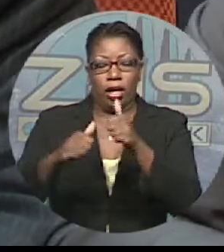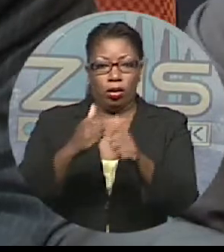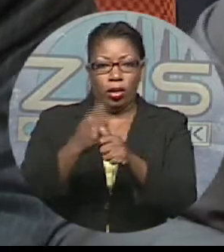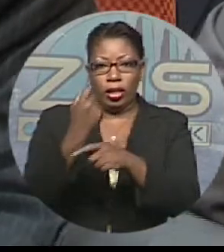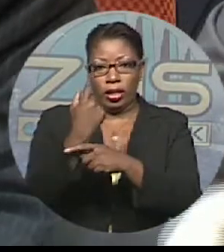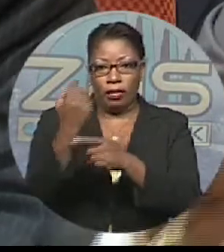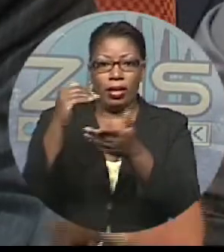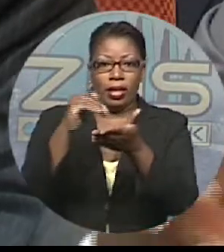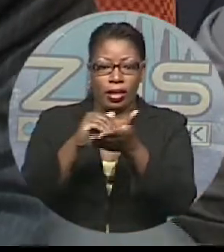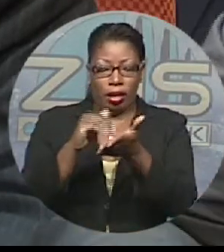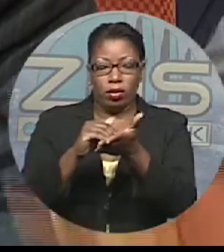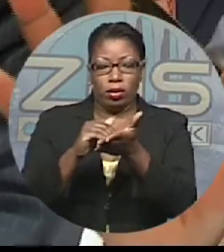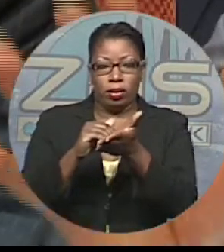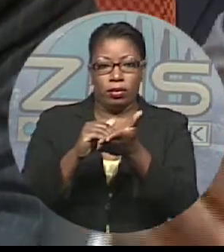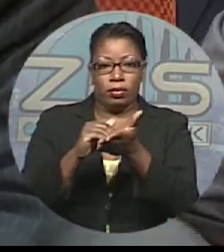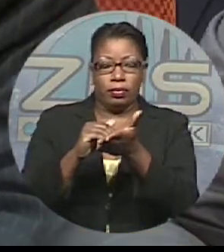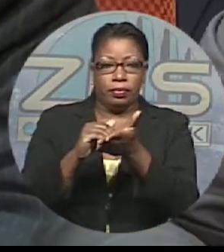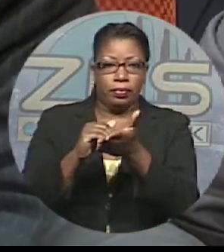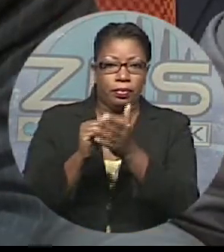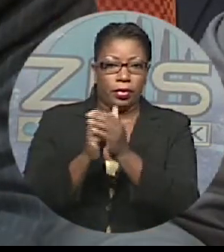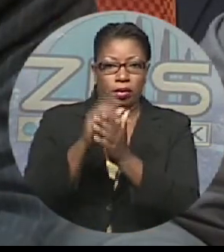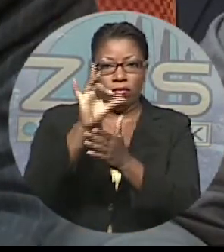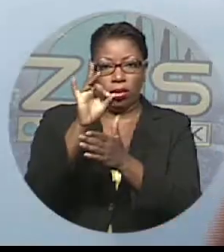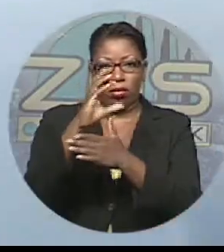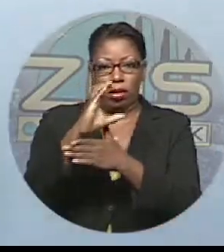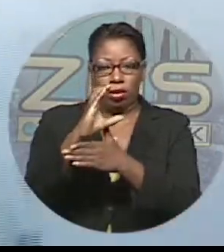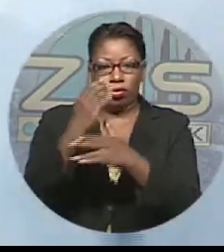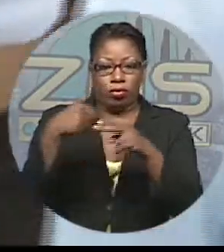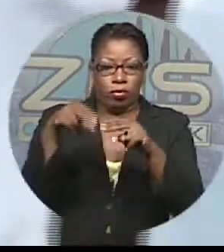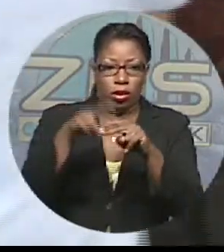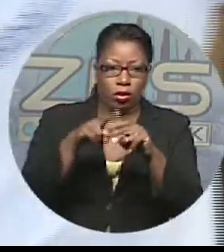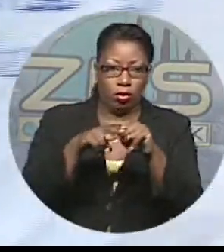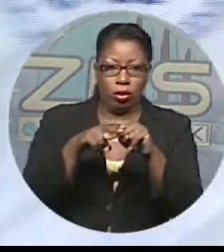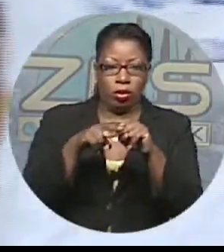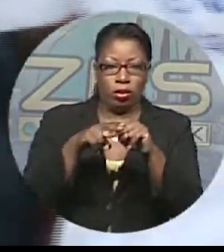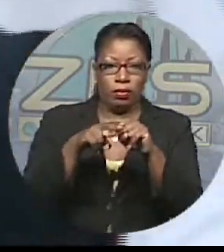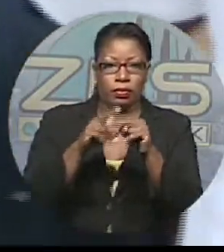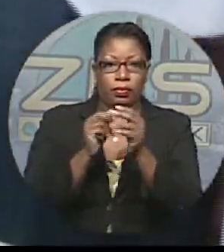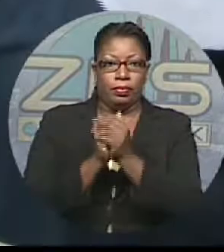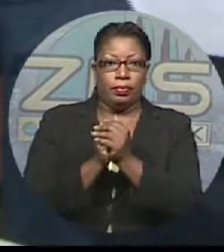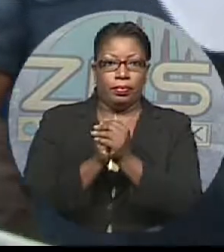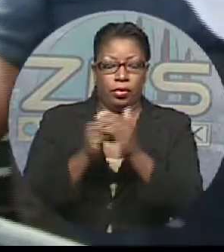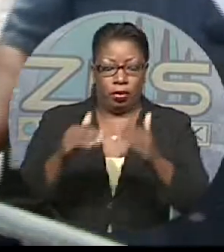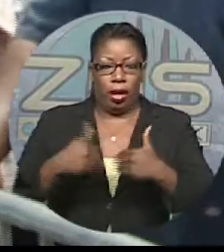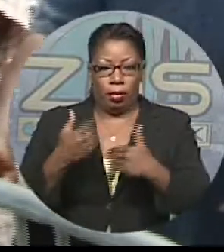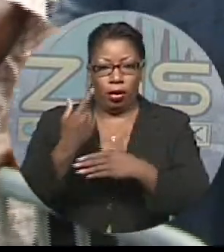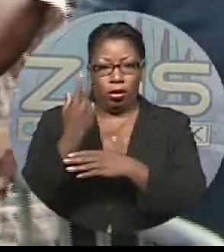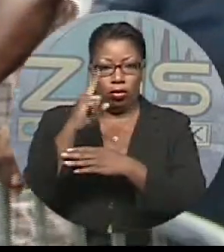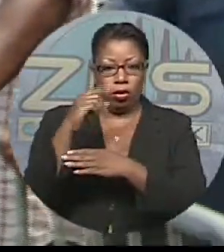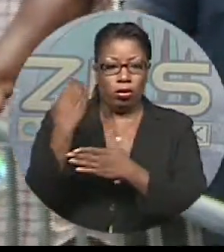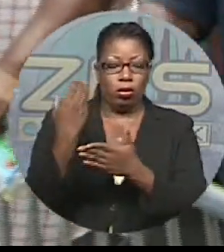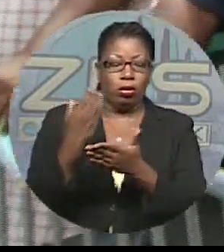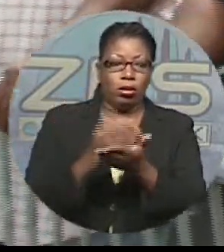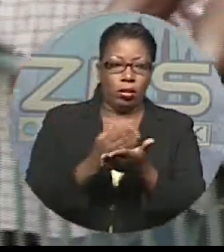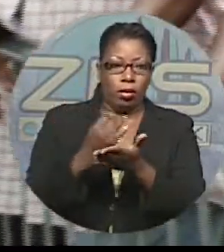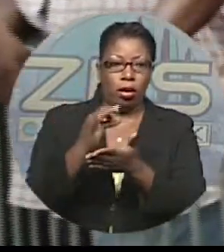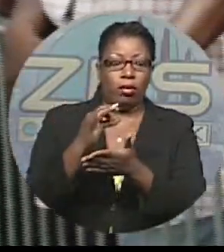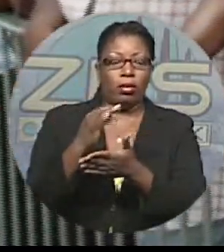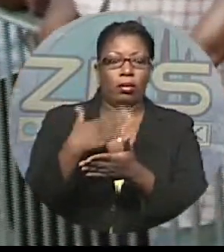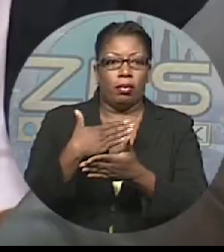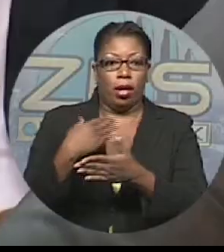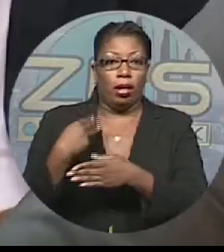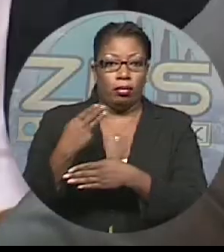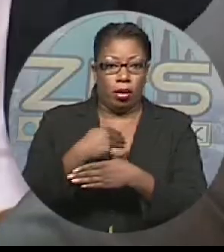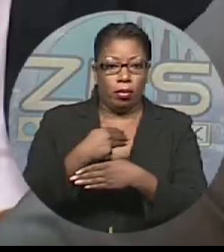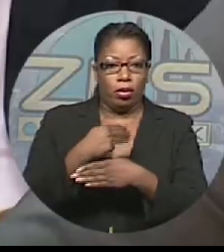of $11,500, which is an $800 annual increase. My heart bleeds for some of my members, especially those from the environment health. Some of those guys